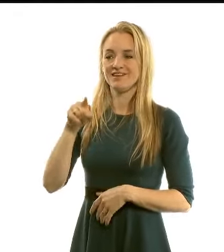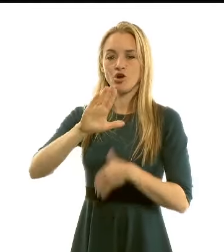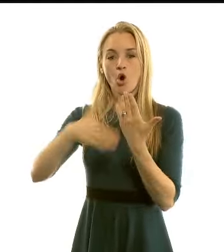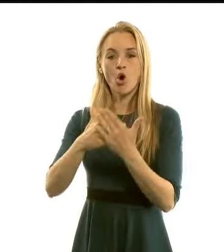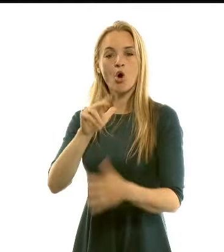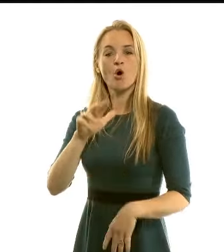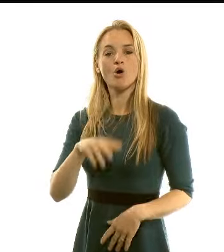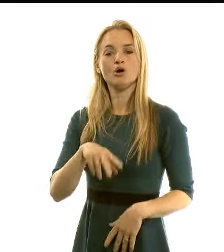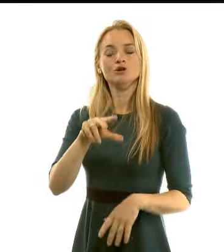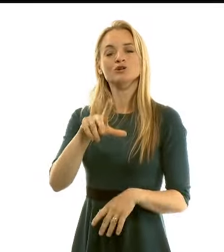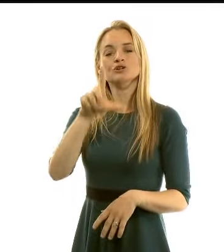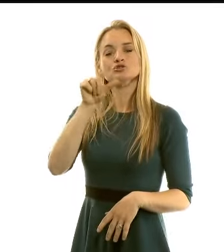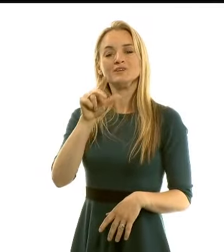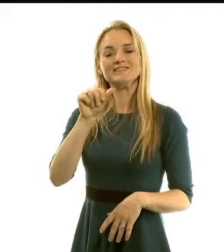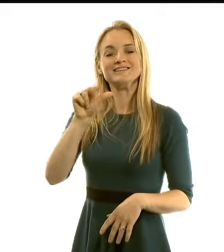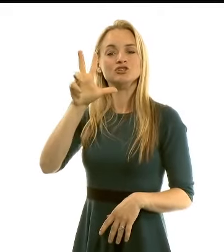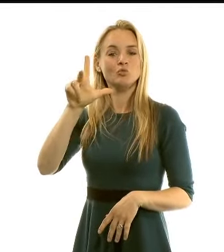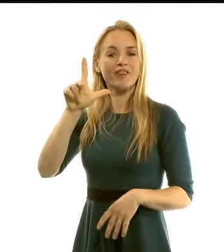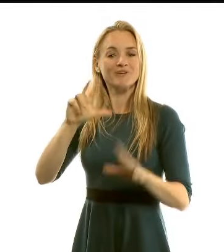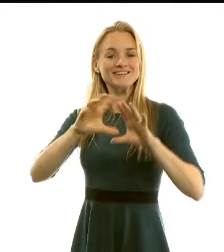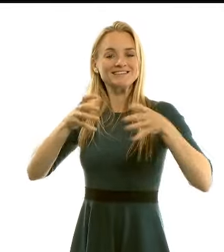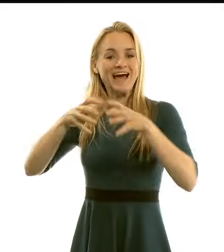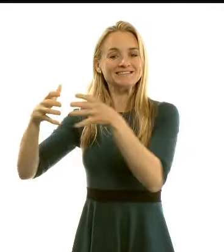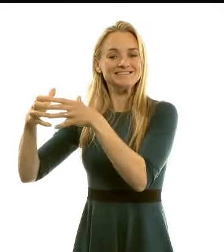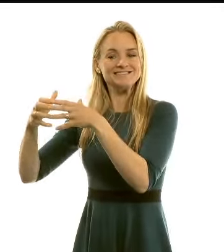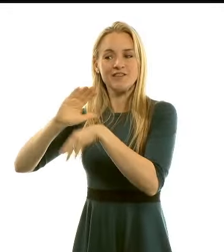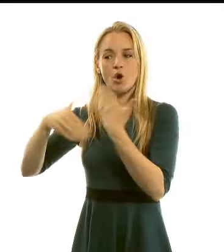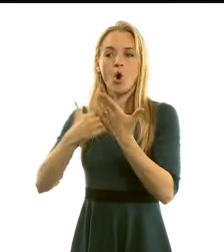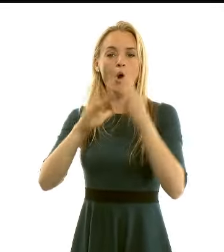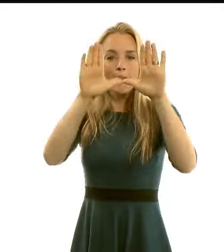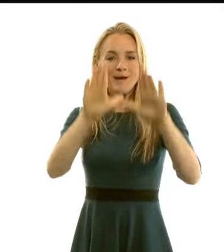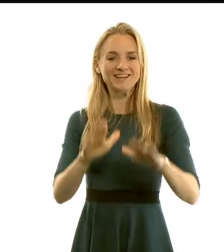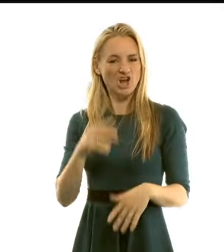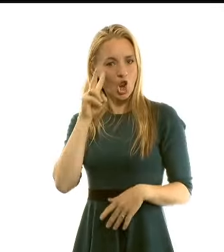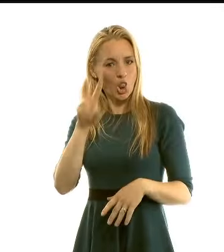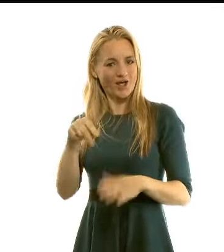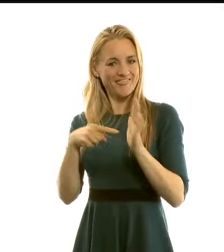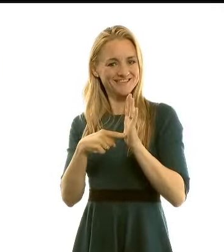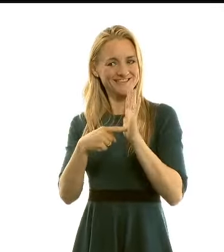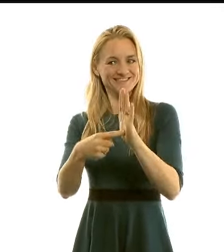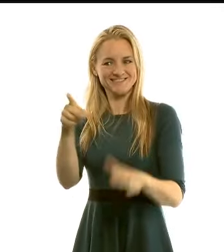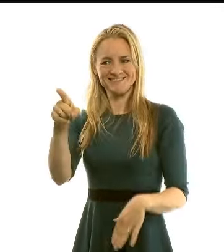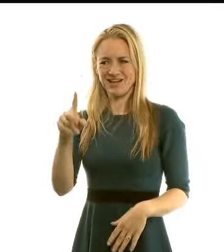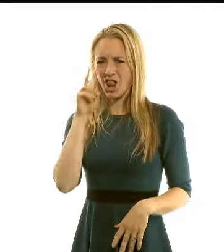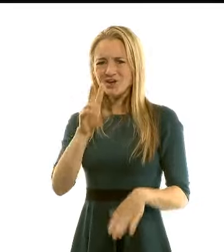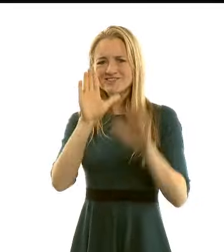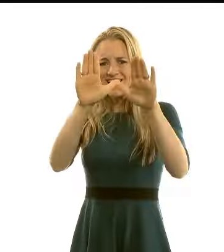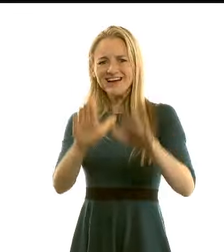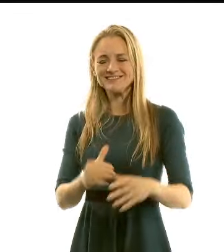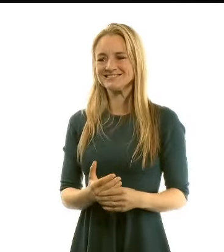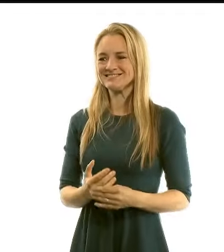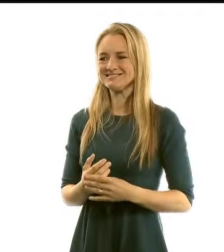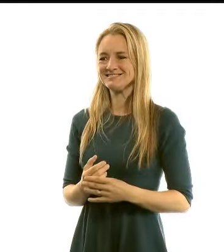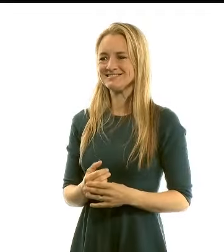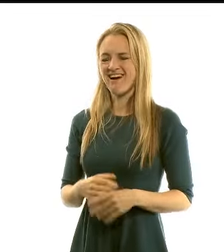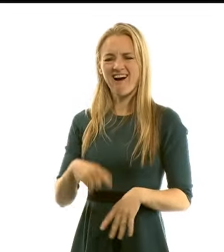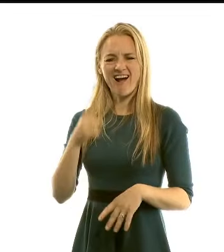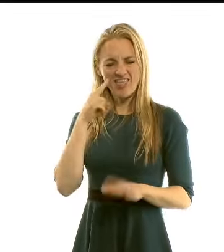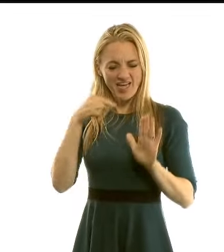they're all amazing. Look at this one, for instance. It just looks fantastic. I think the came out